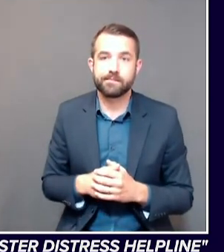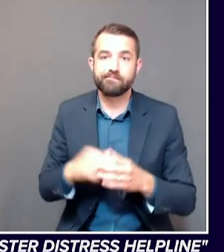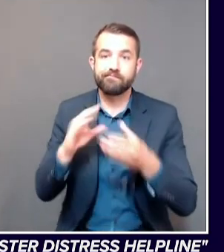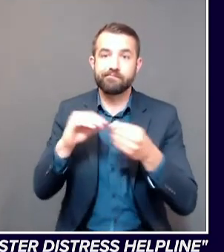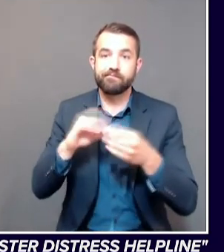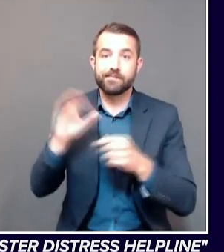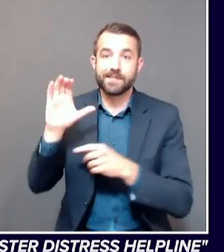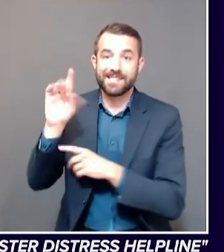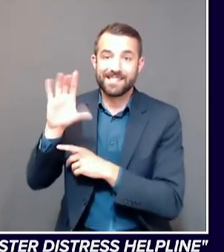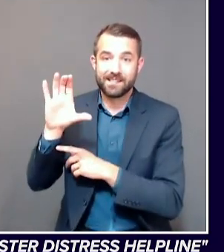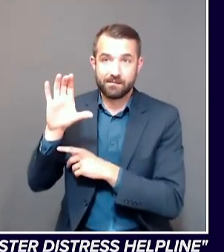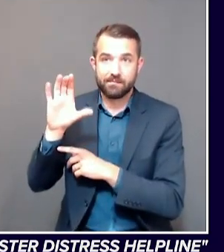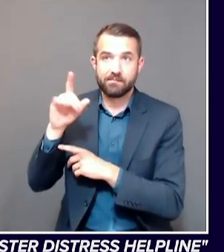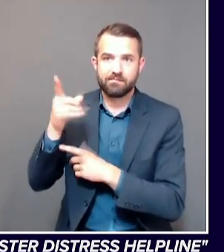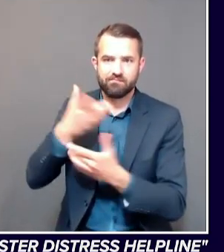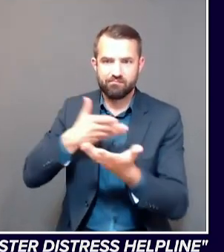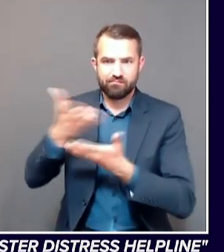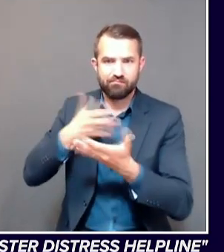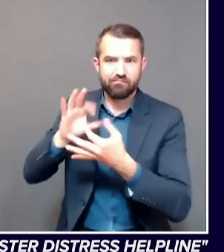discussed with them